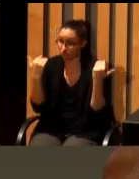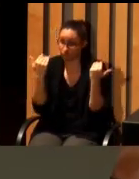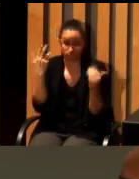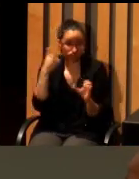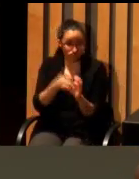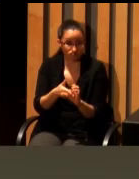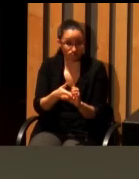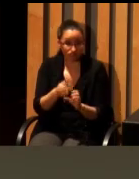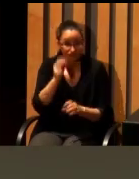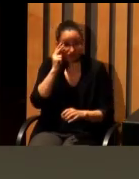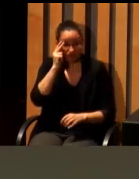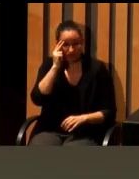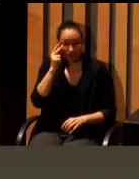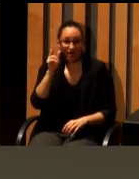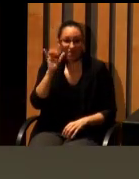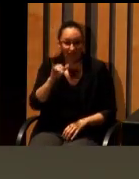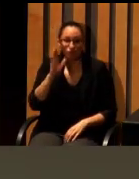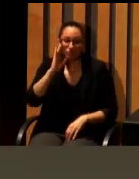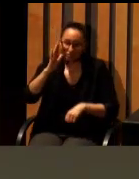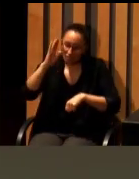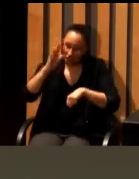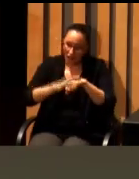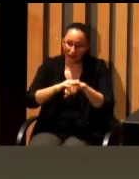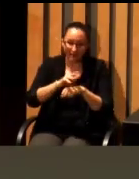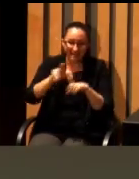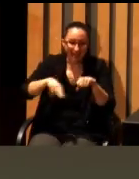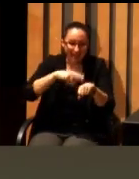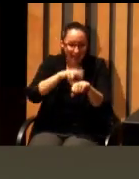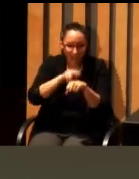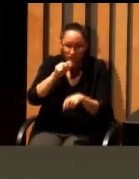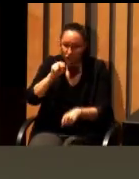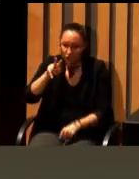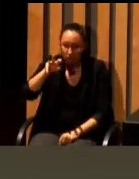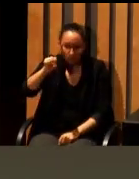what, that'll be on national news. And